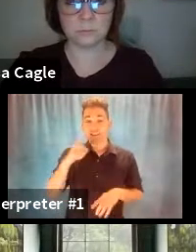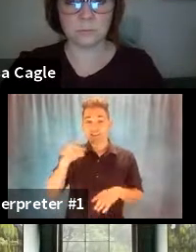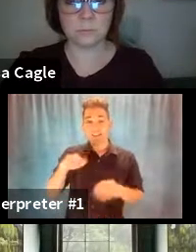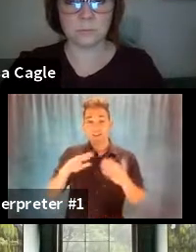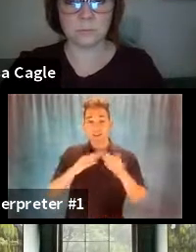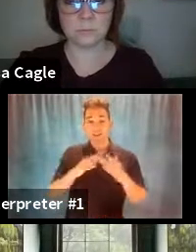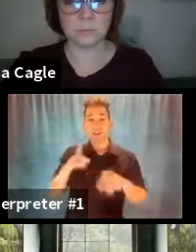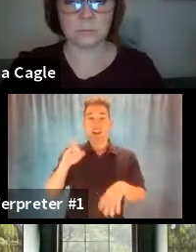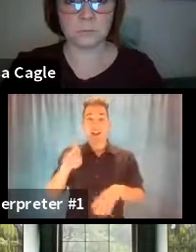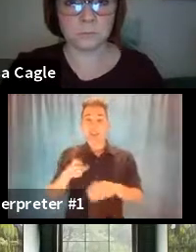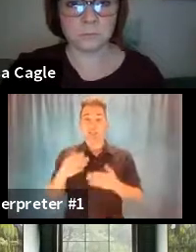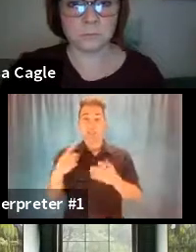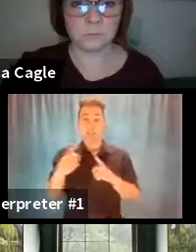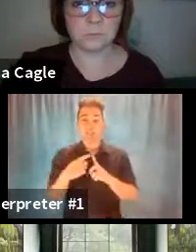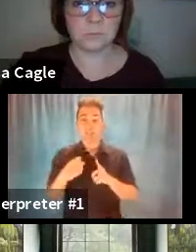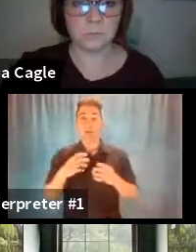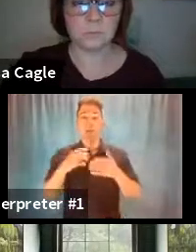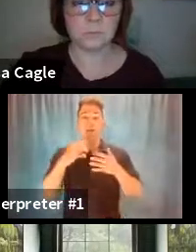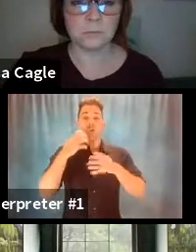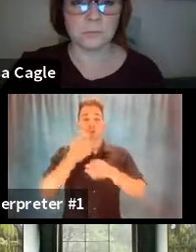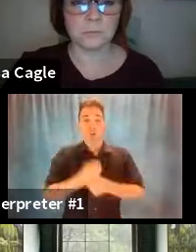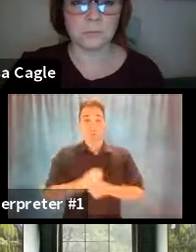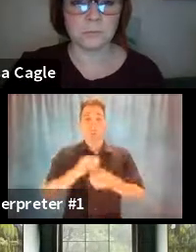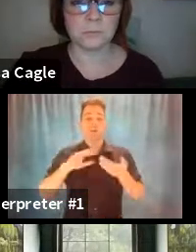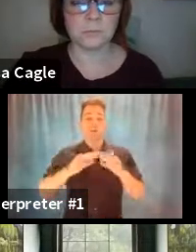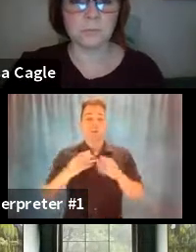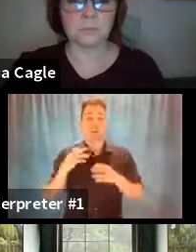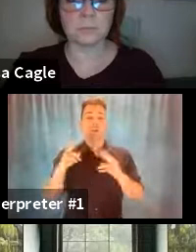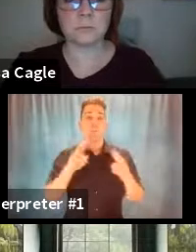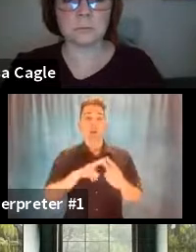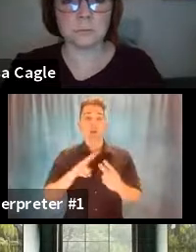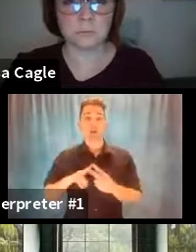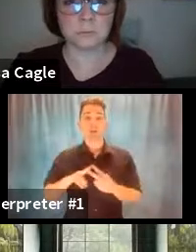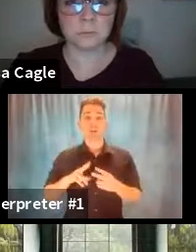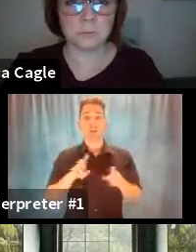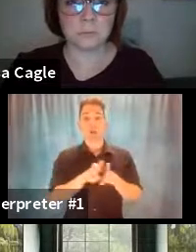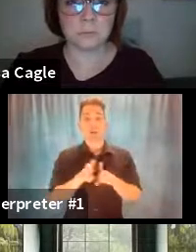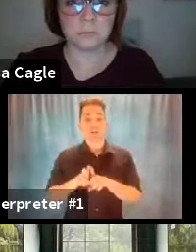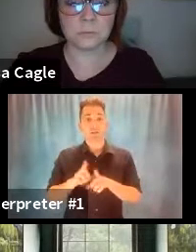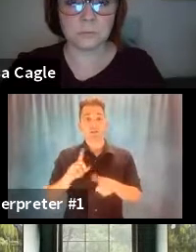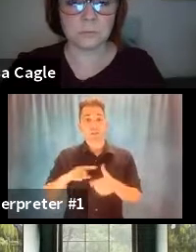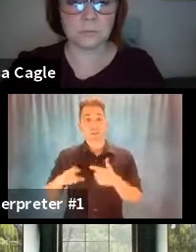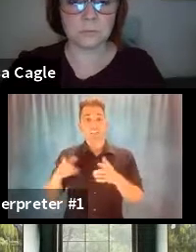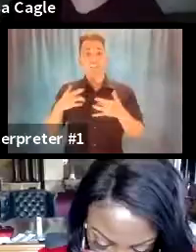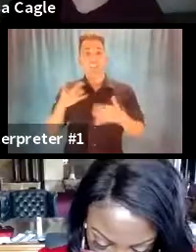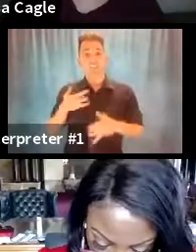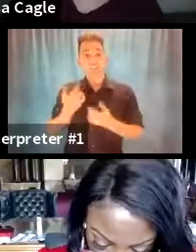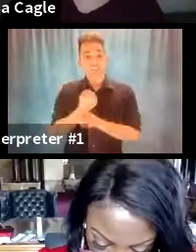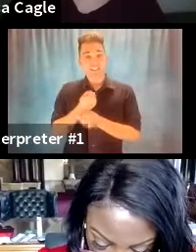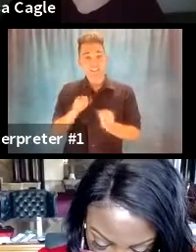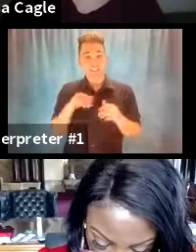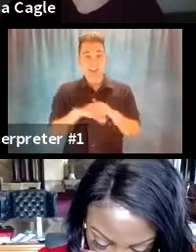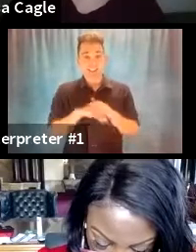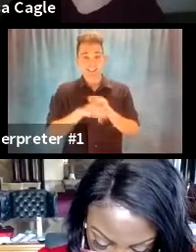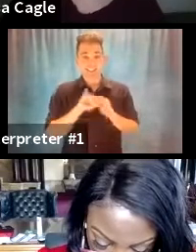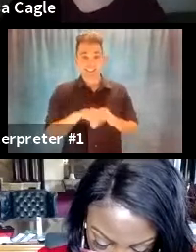from trusted community partners in order for individuals and families to feel safe accessing the aid provided. We have found